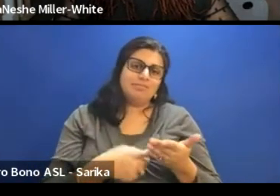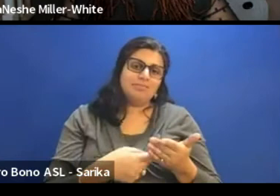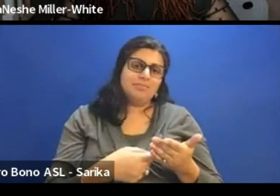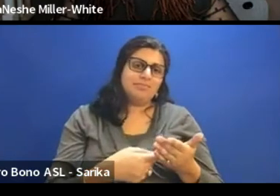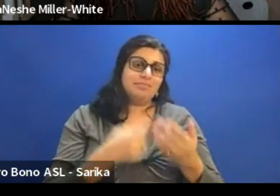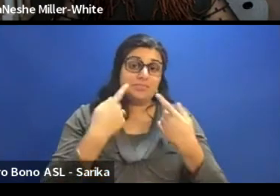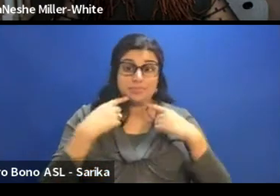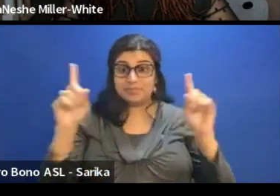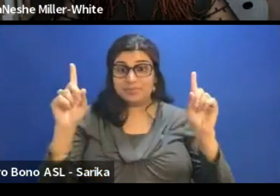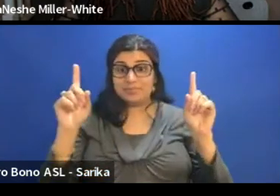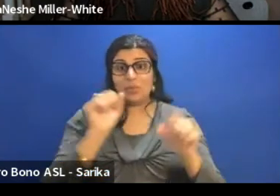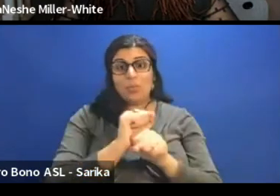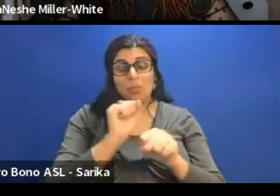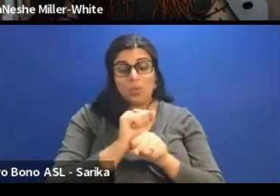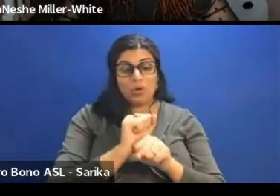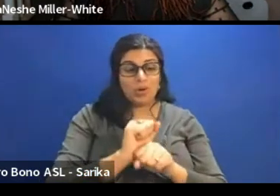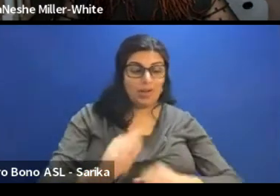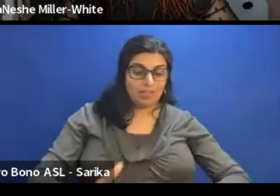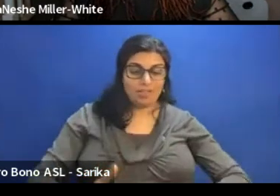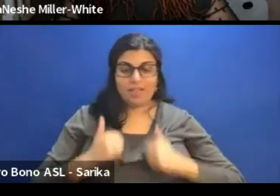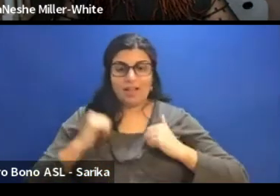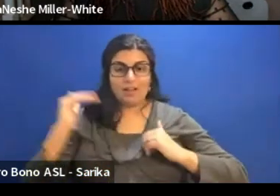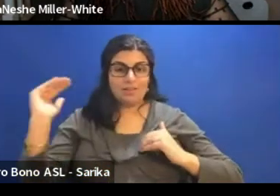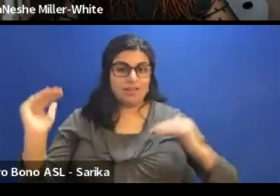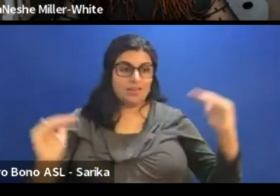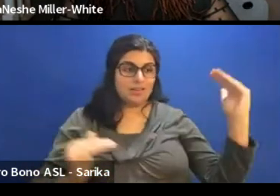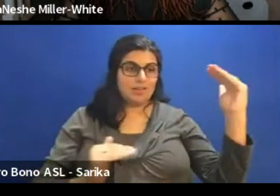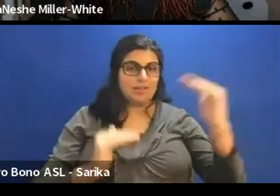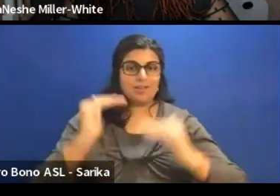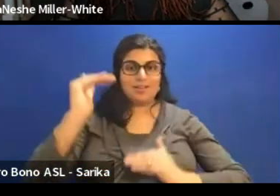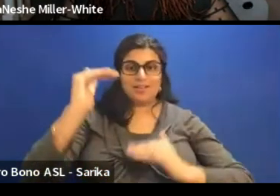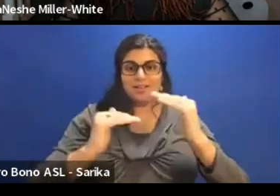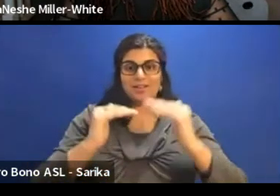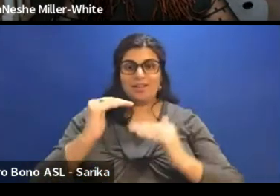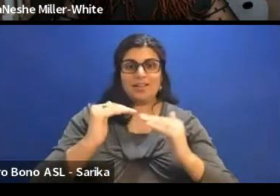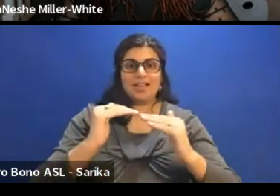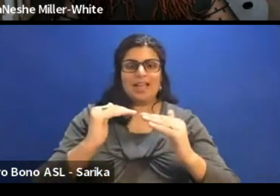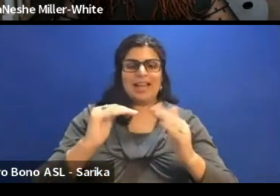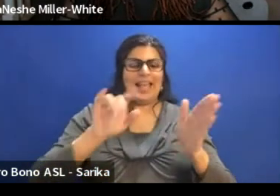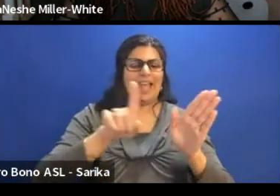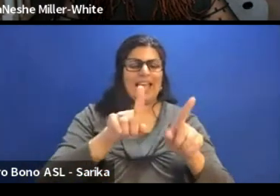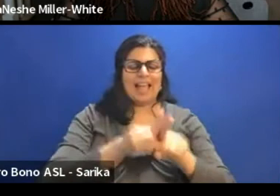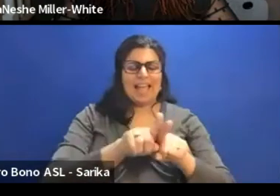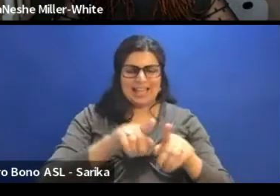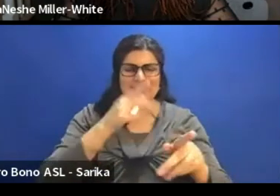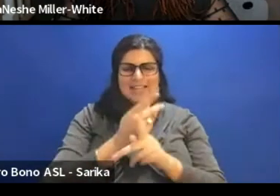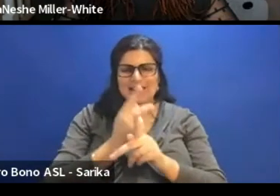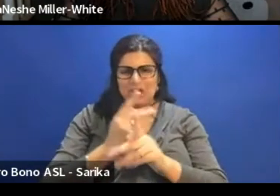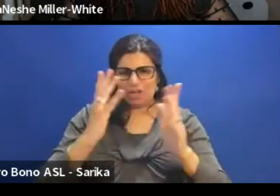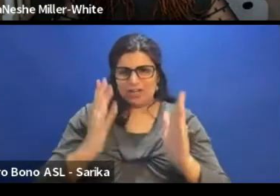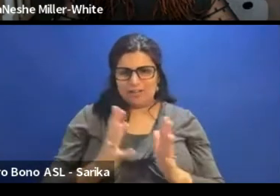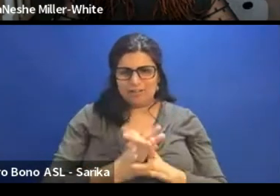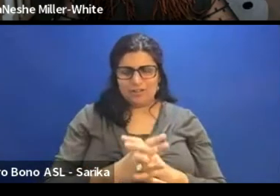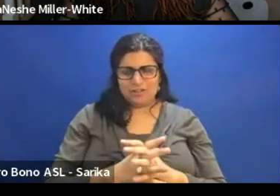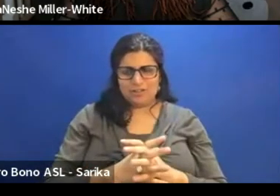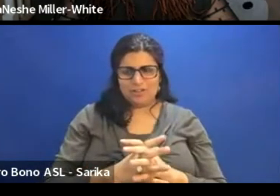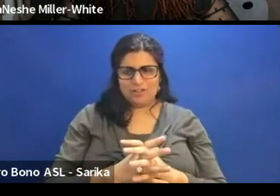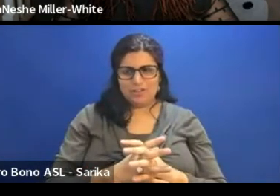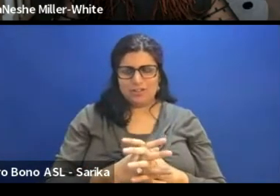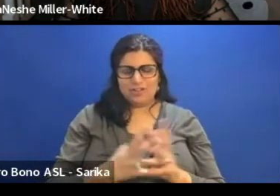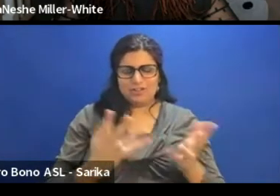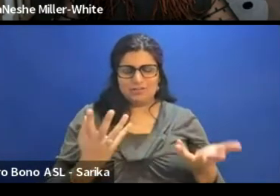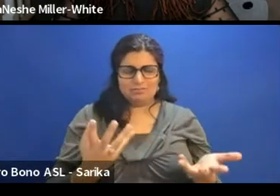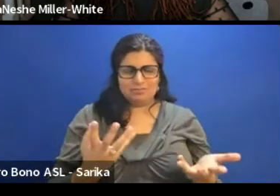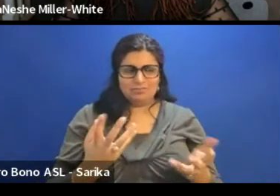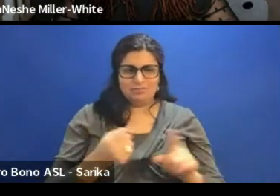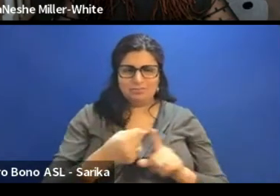achieving work-life balance and what that means as a caregiver when you assume that caregiver role. Can you talk about some of, you know,